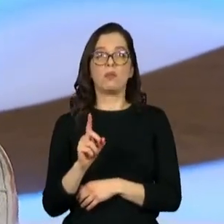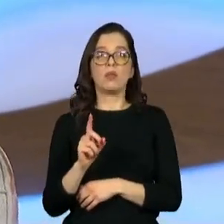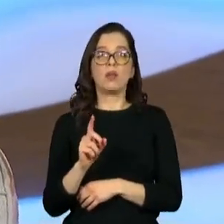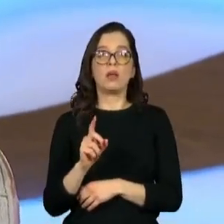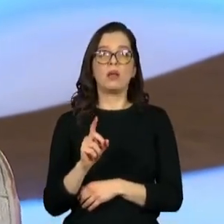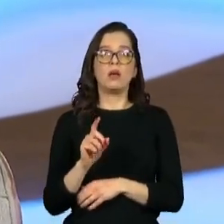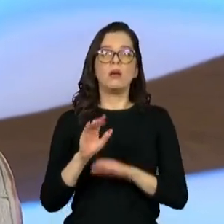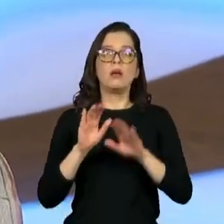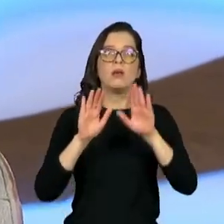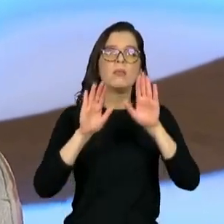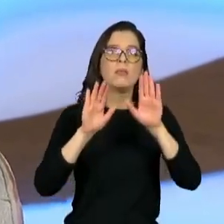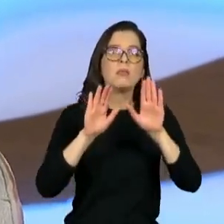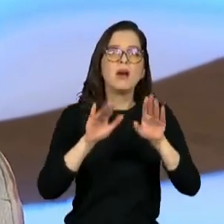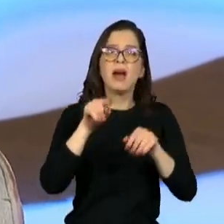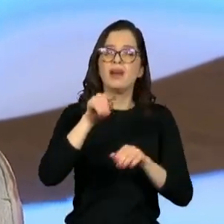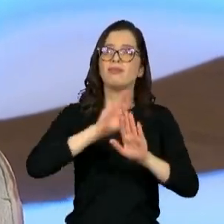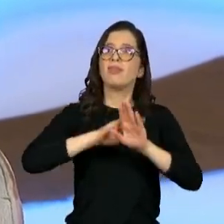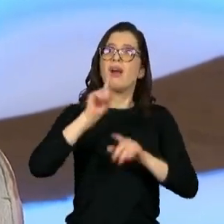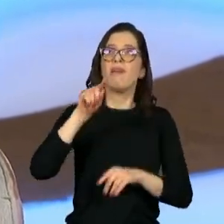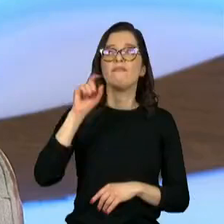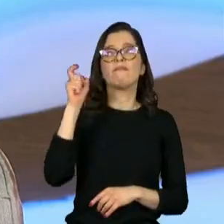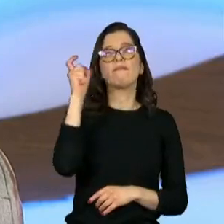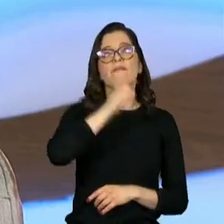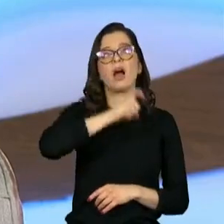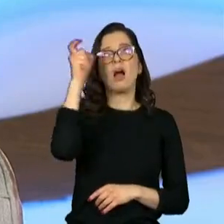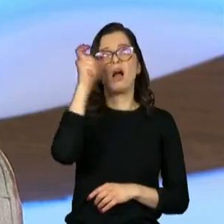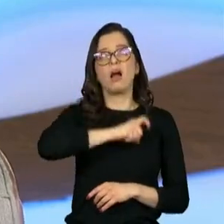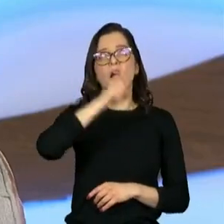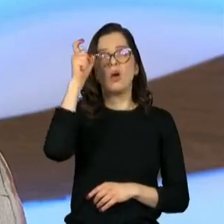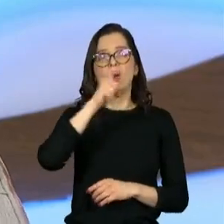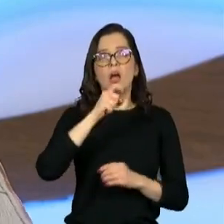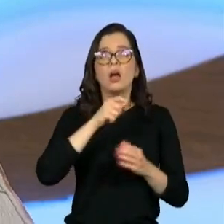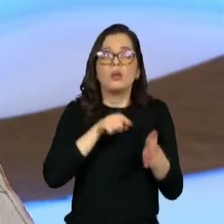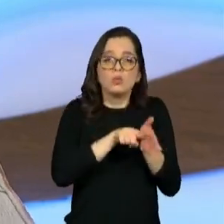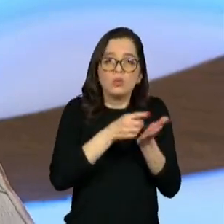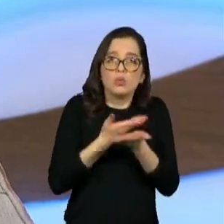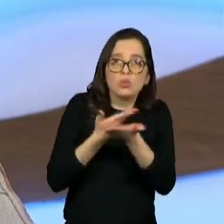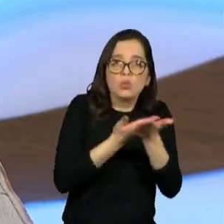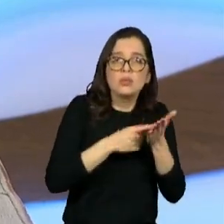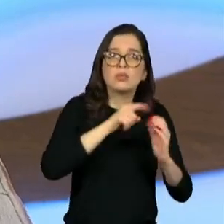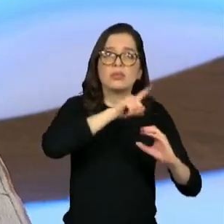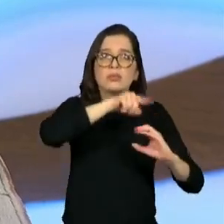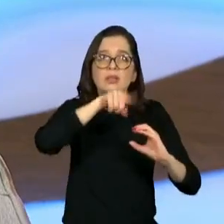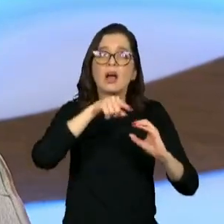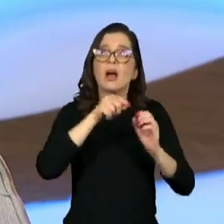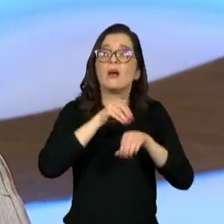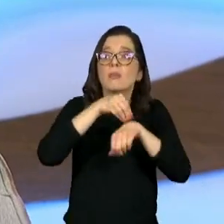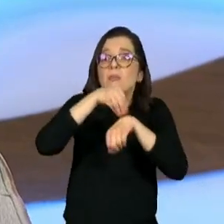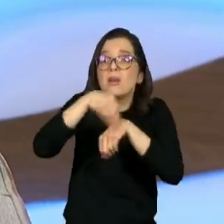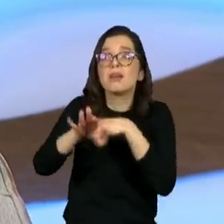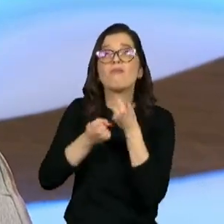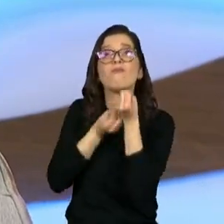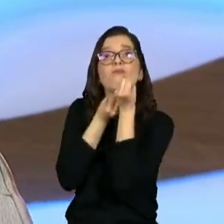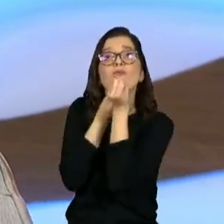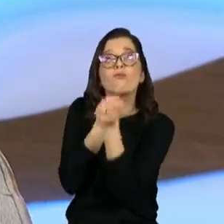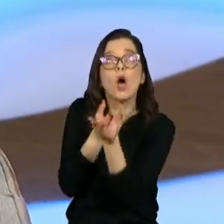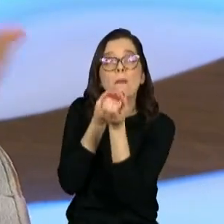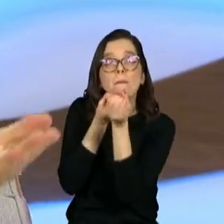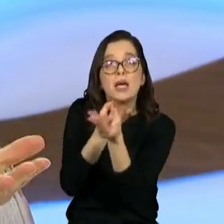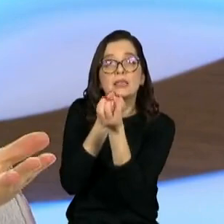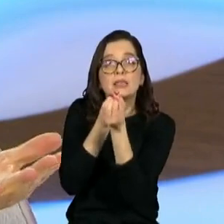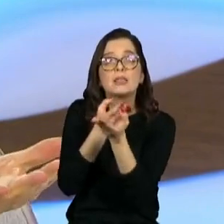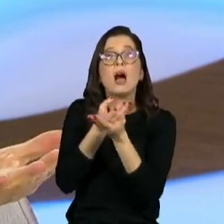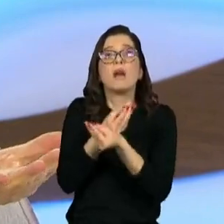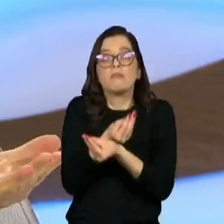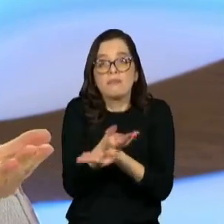schools. But that's a false slogan. Science can and should inform questions such